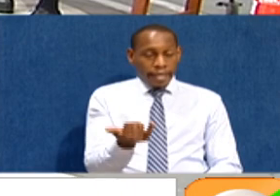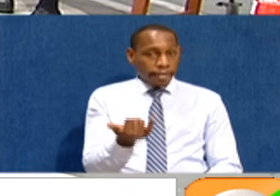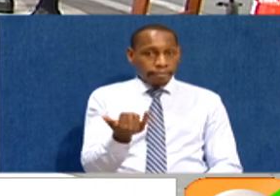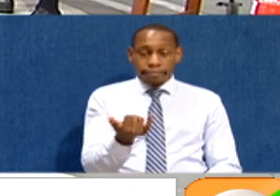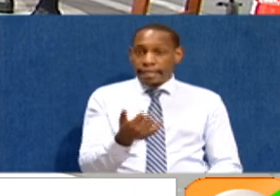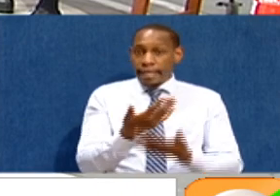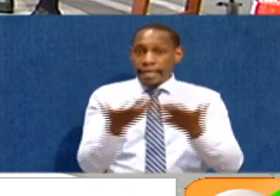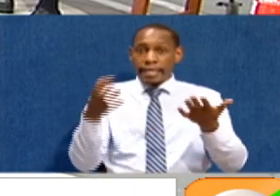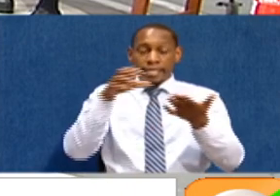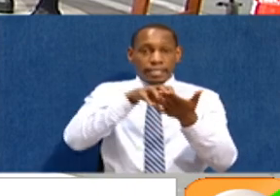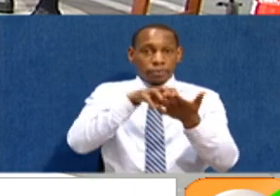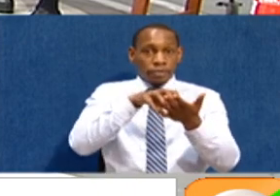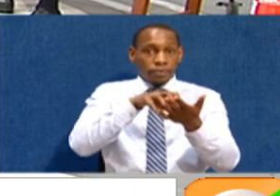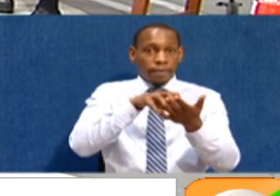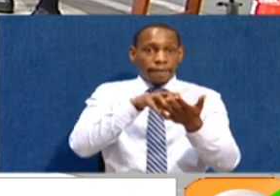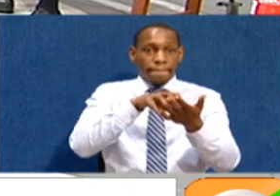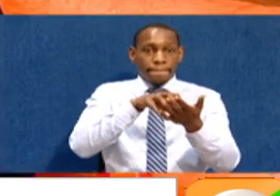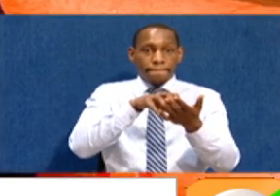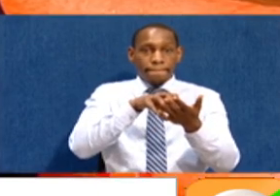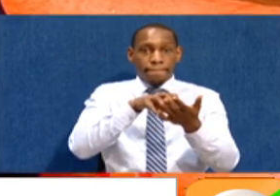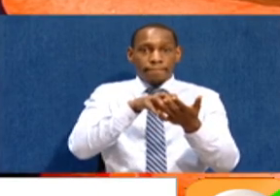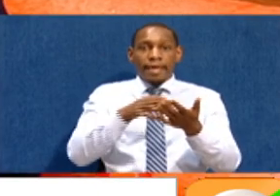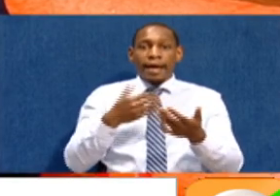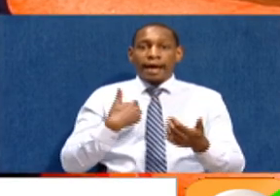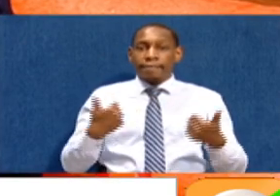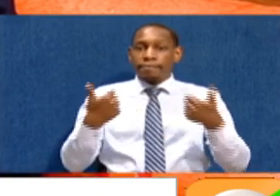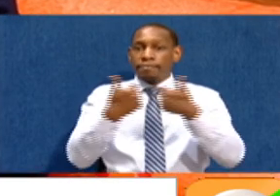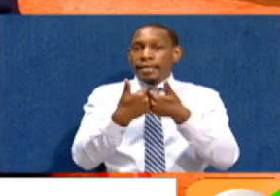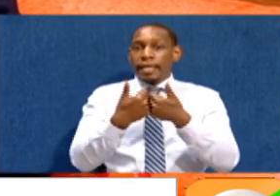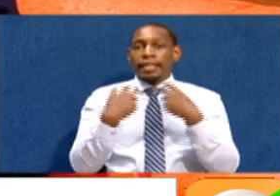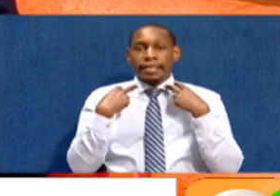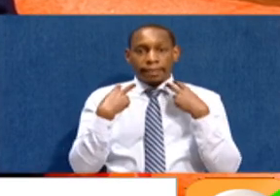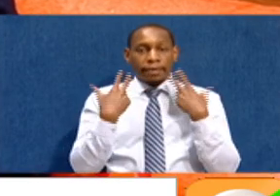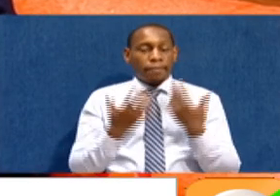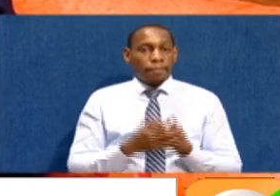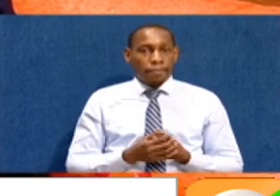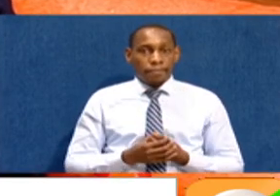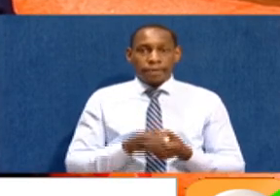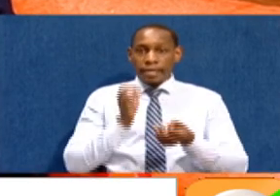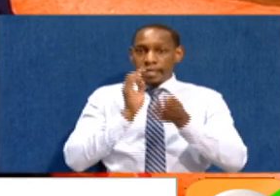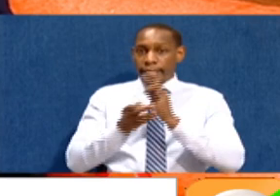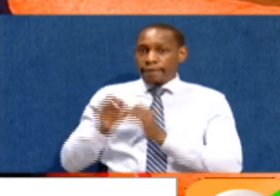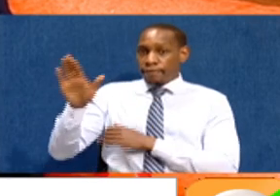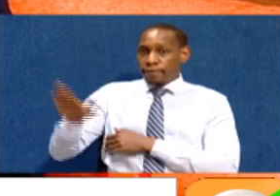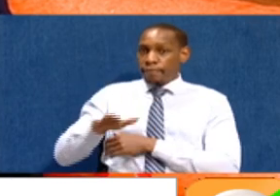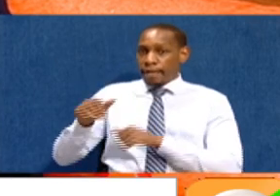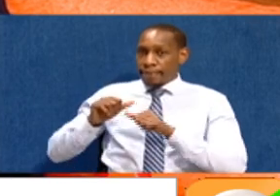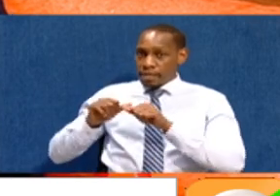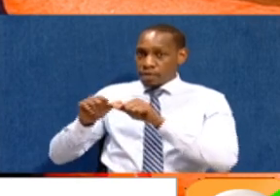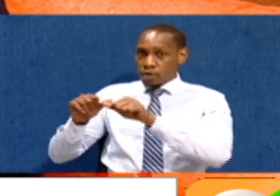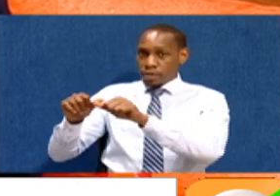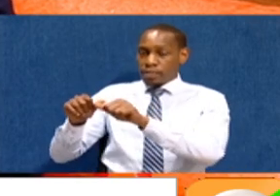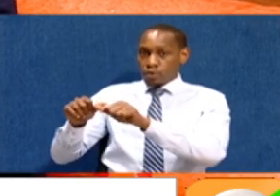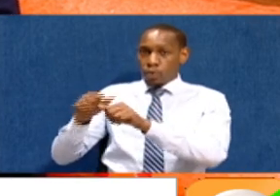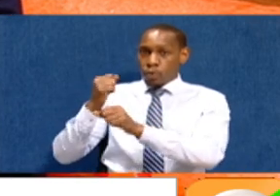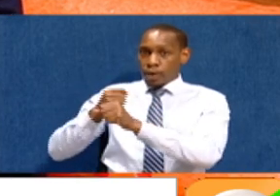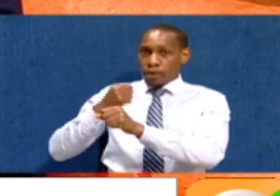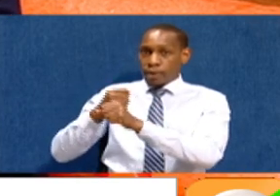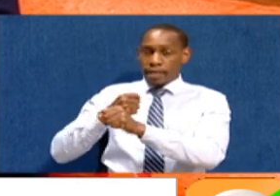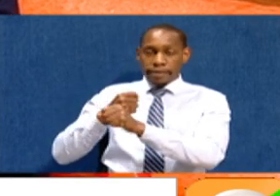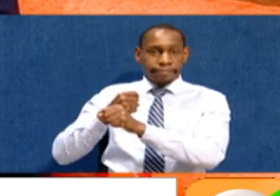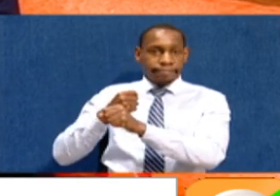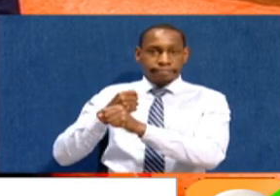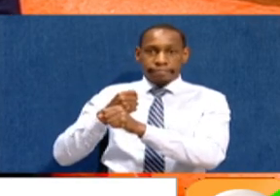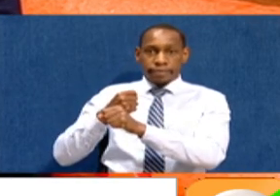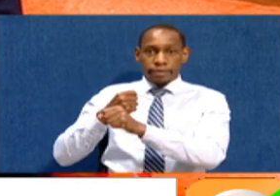either way, you are in a quagmire. Mm. If Parliament carries on with business